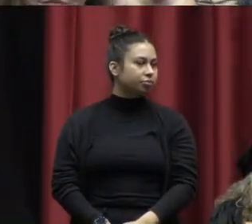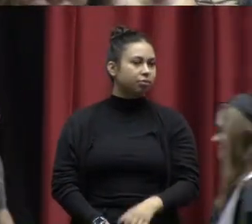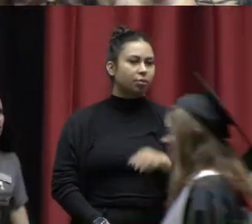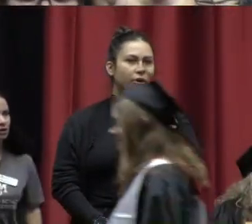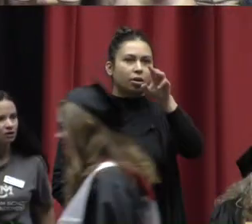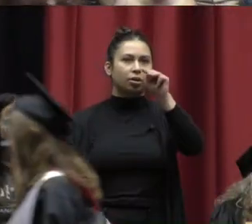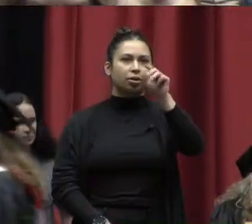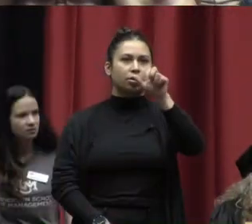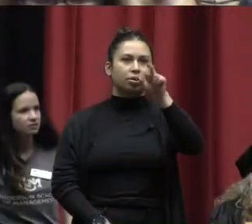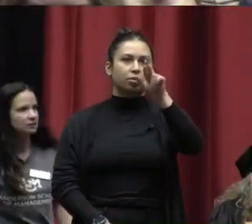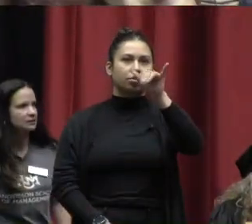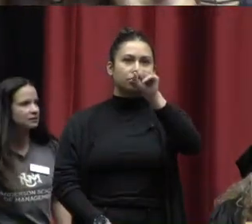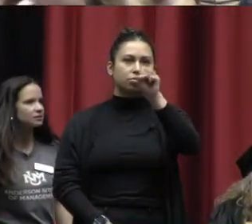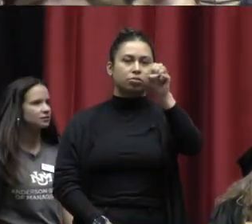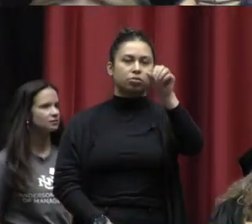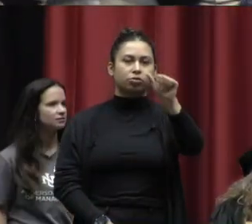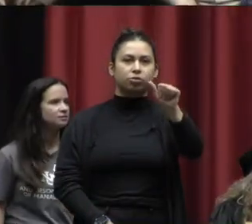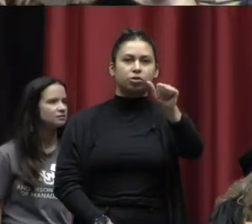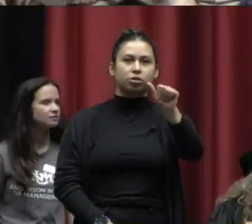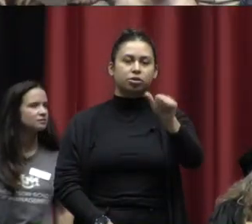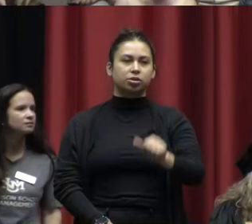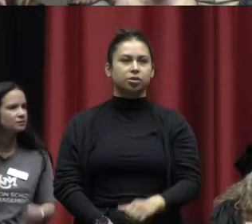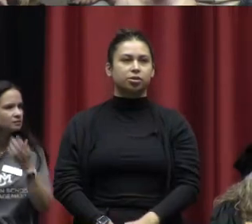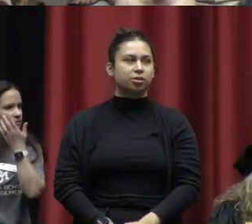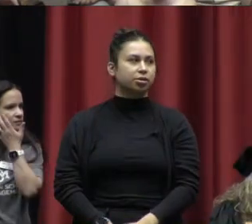Marissa Fabosi.